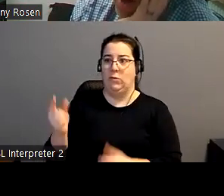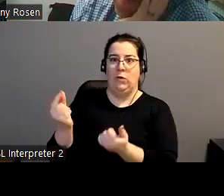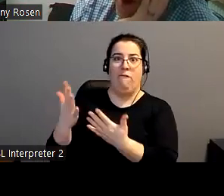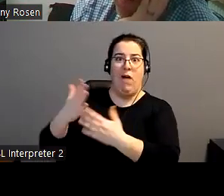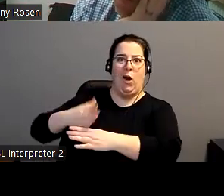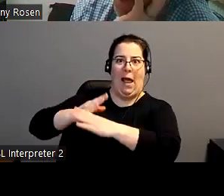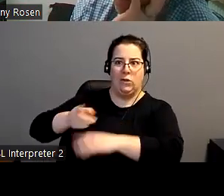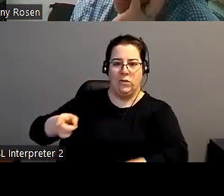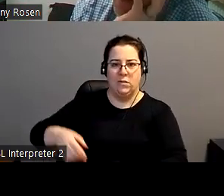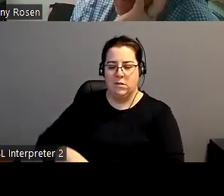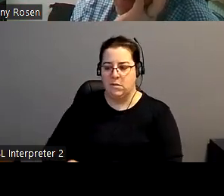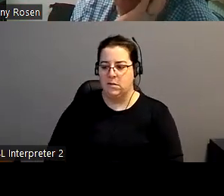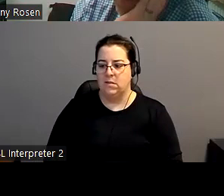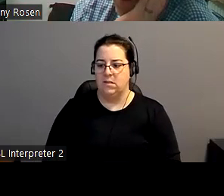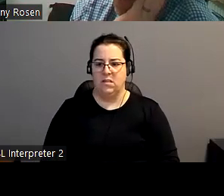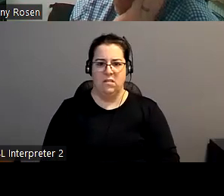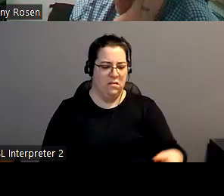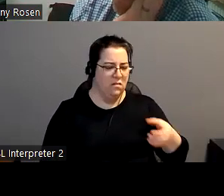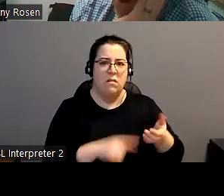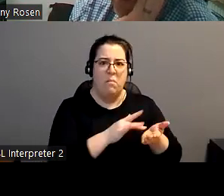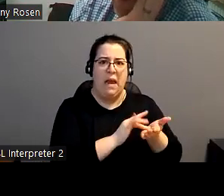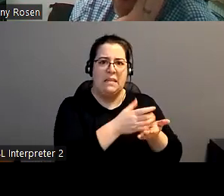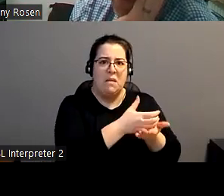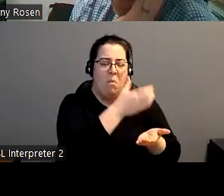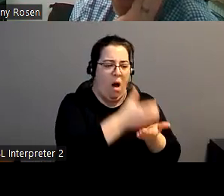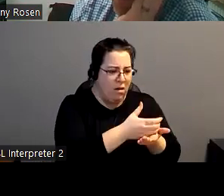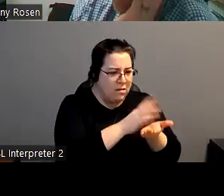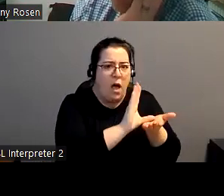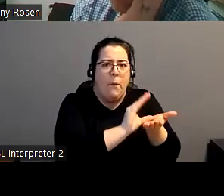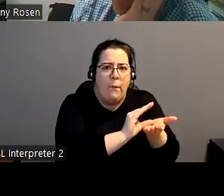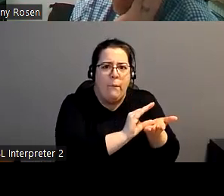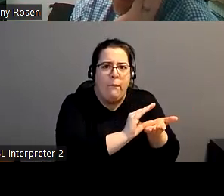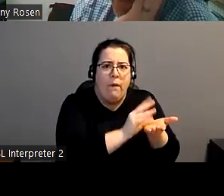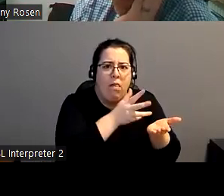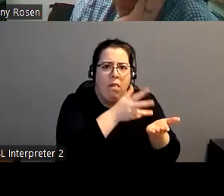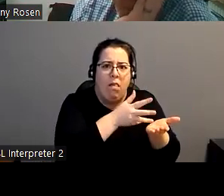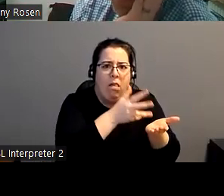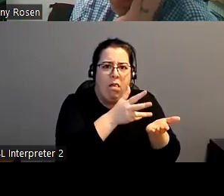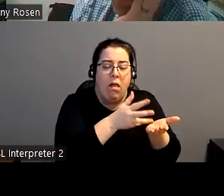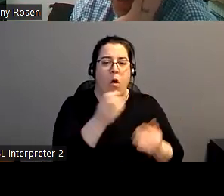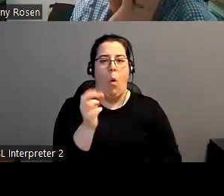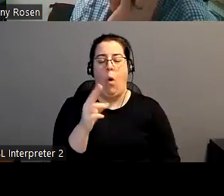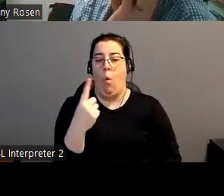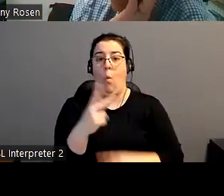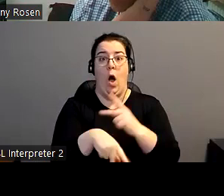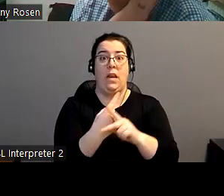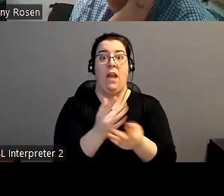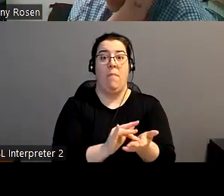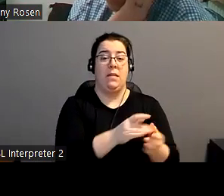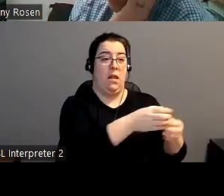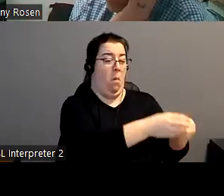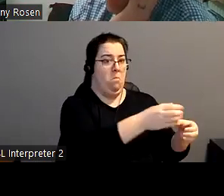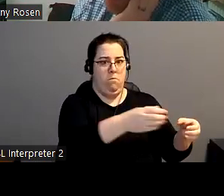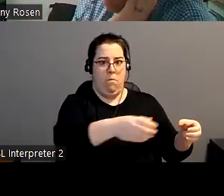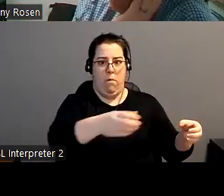or unmarked bottles of medication, or multiple bottles of a single medication. You'd be surprised how often